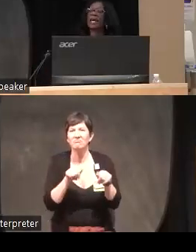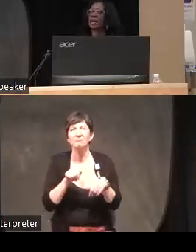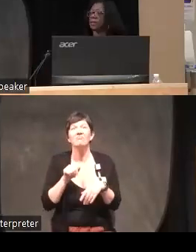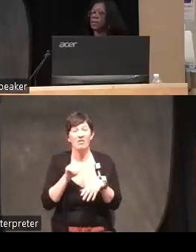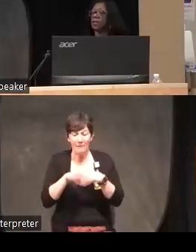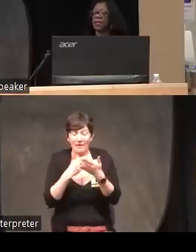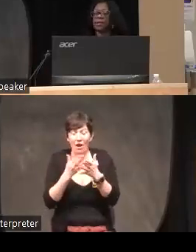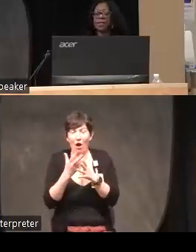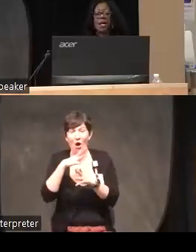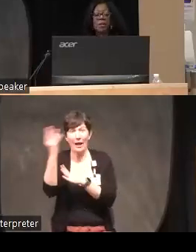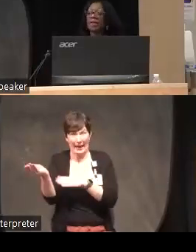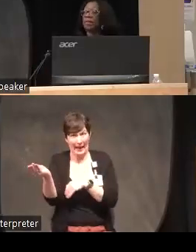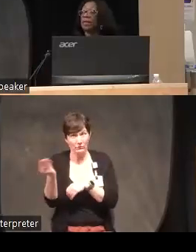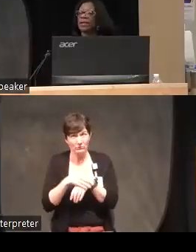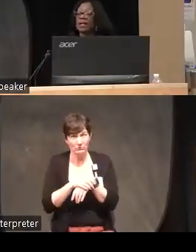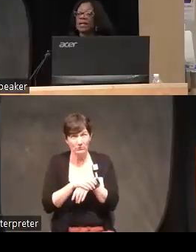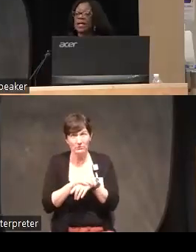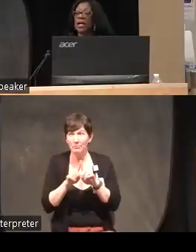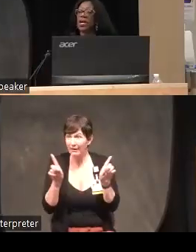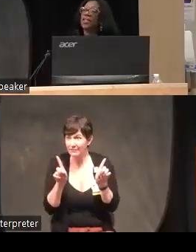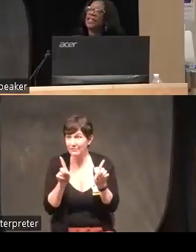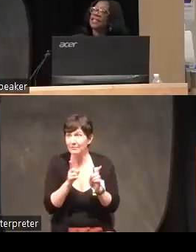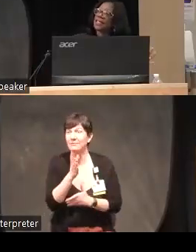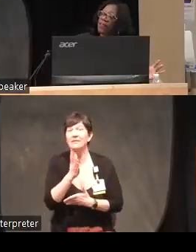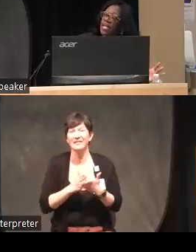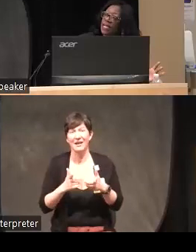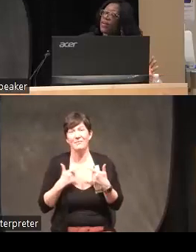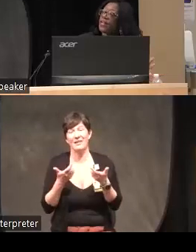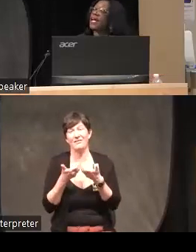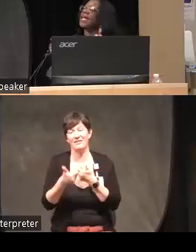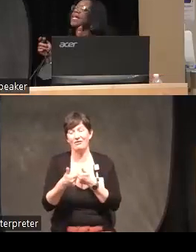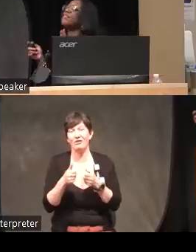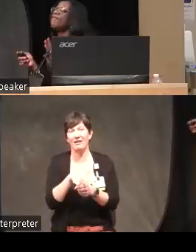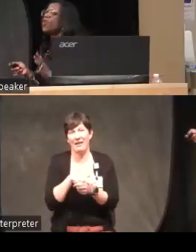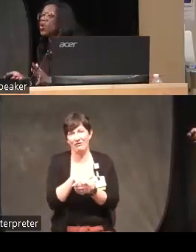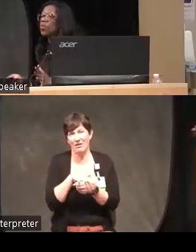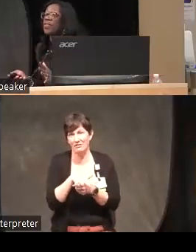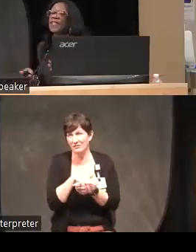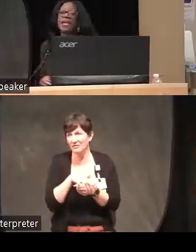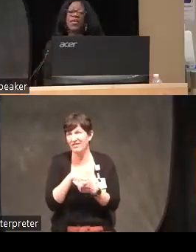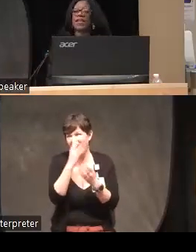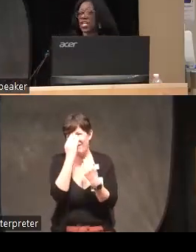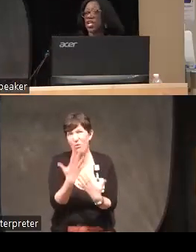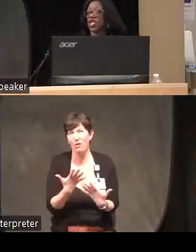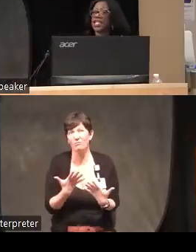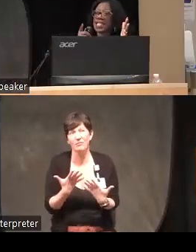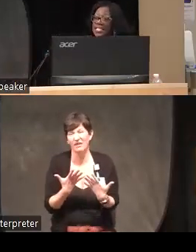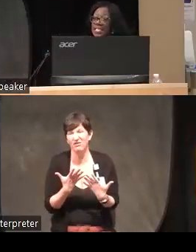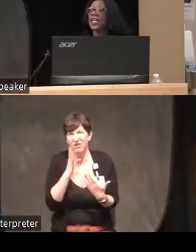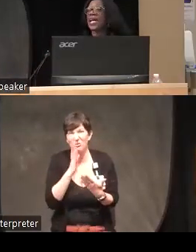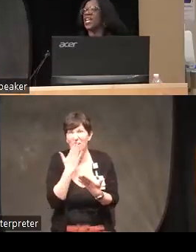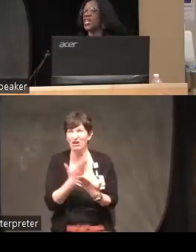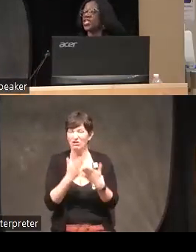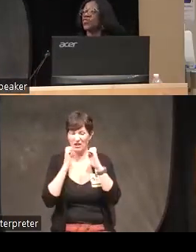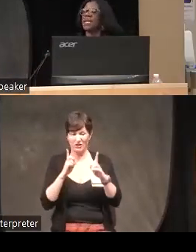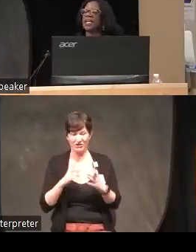got out. But some of them are living in segregated areas that inform whether they get a good education. This is